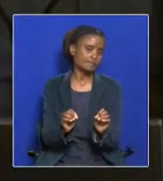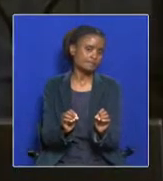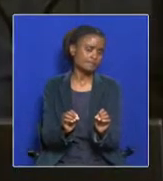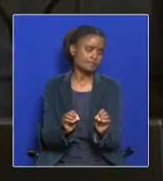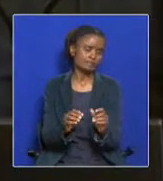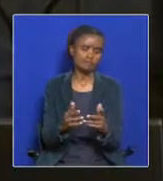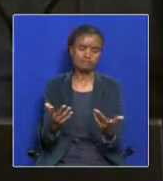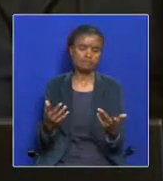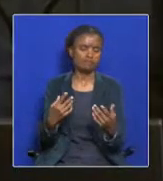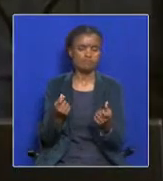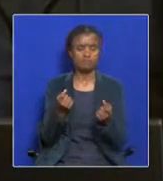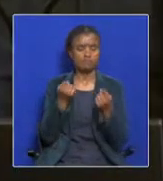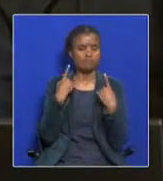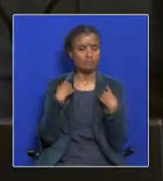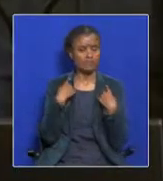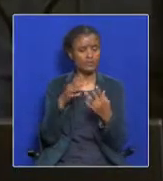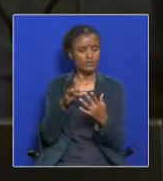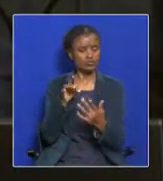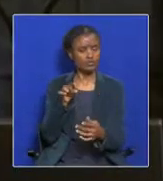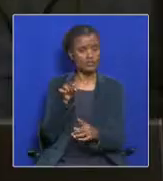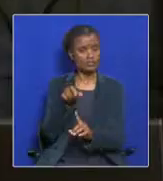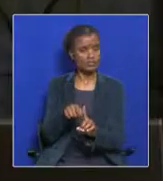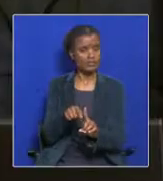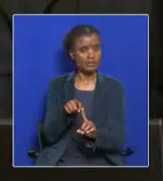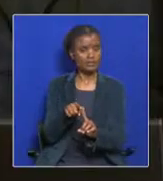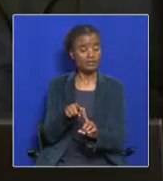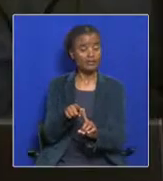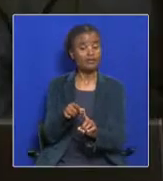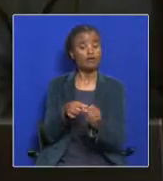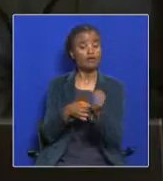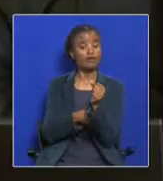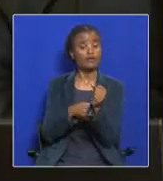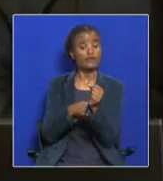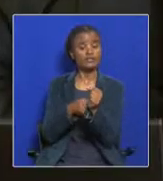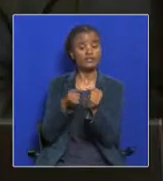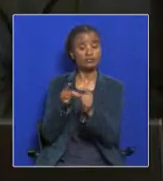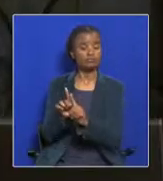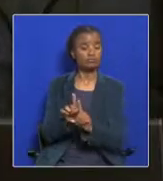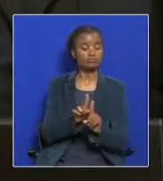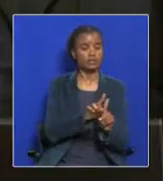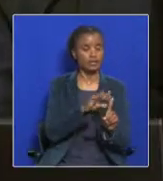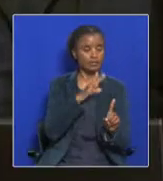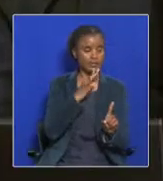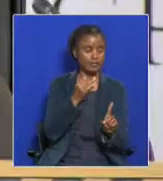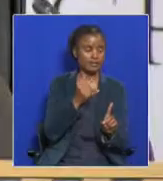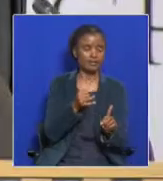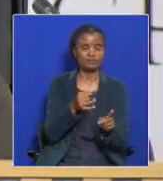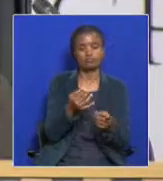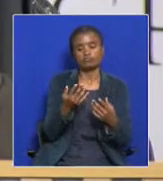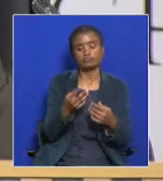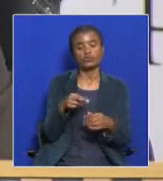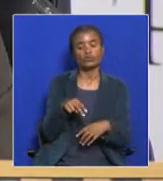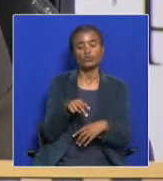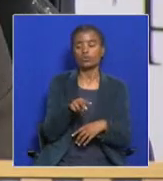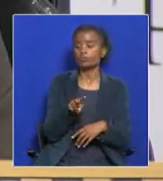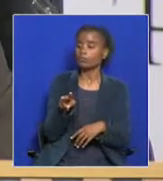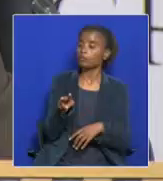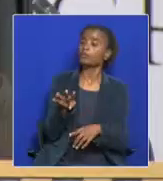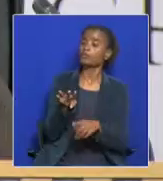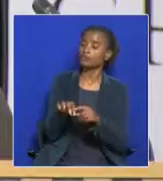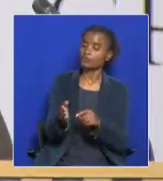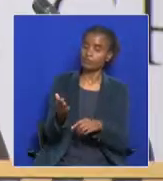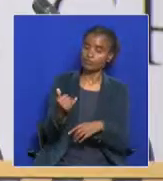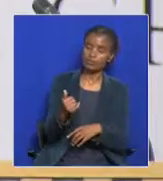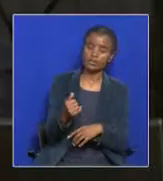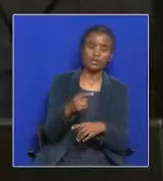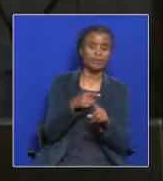picked him away from the office. It's not as if you're walking down the corridor and you saw him. Okay. You're sitting in your house